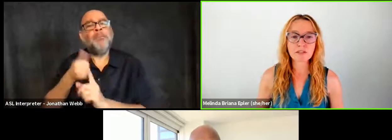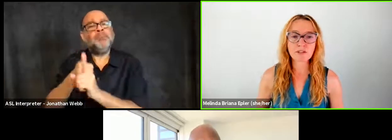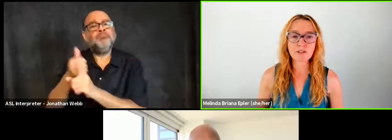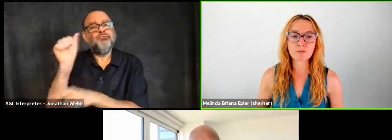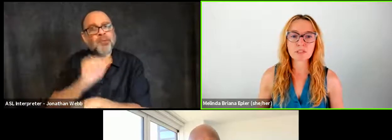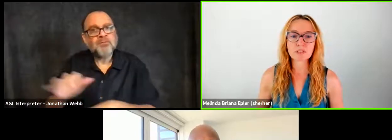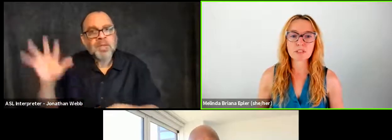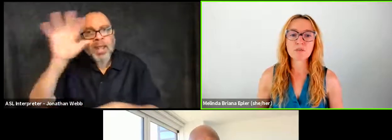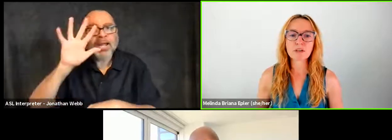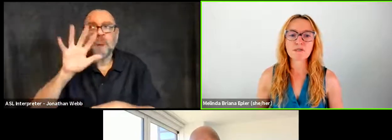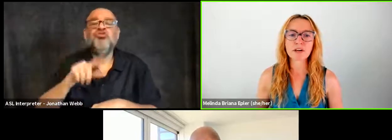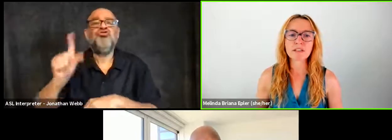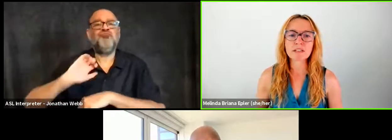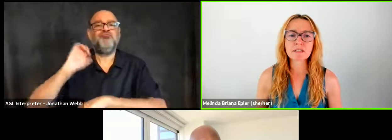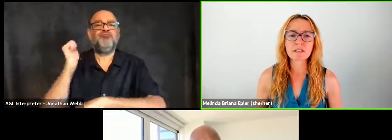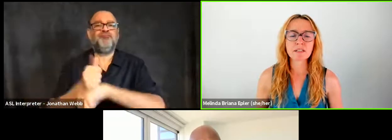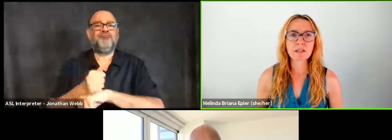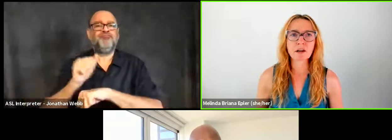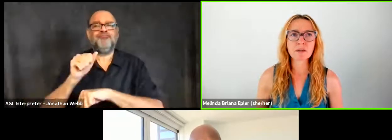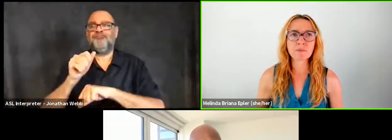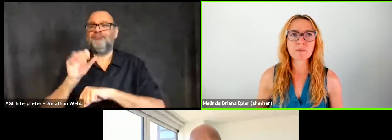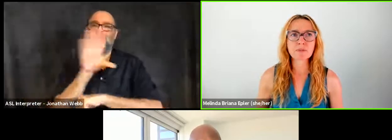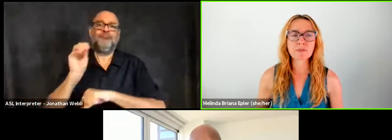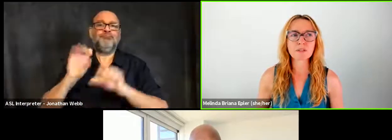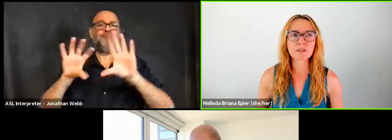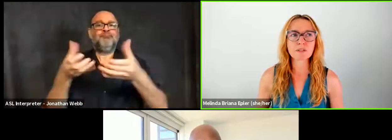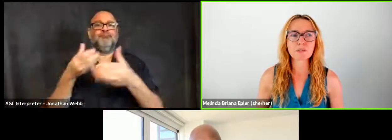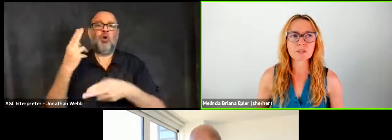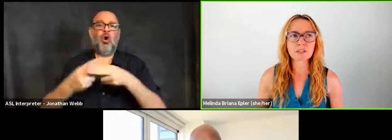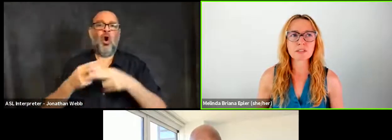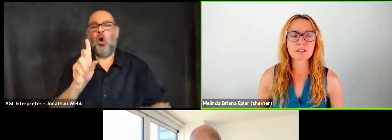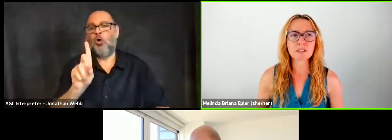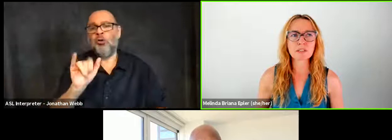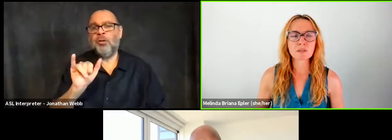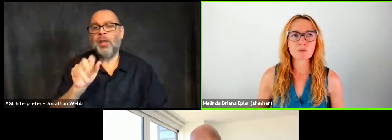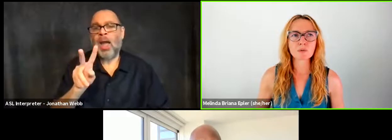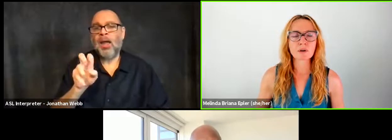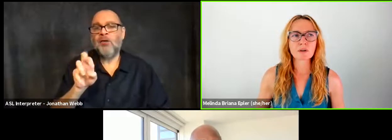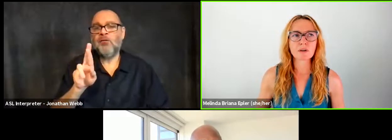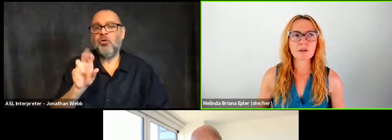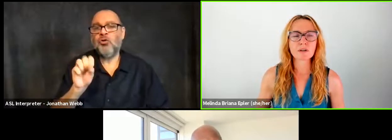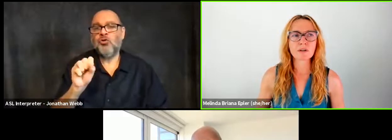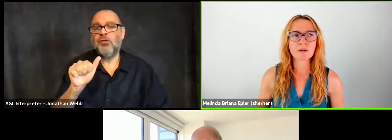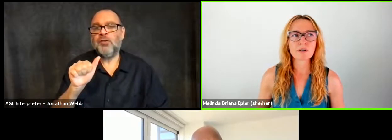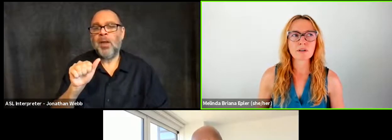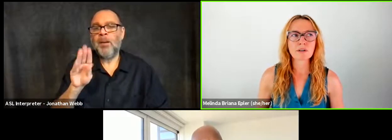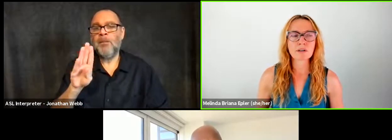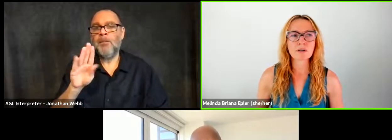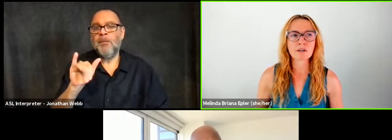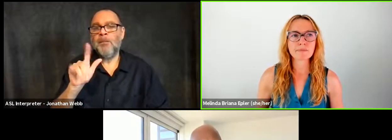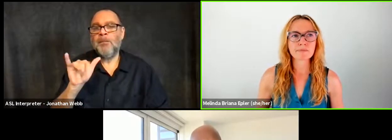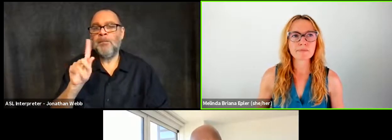Diversability is a good community, and you might find members of that community who are